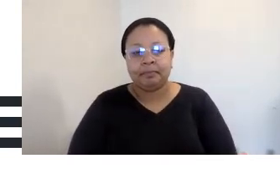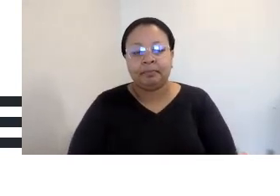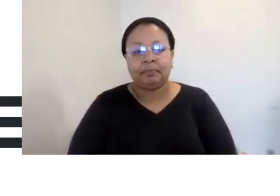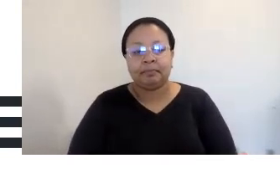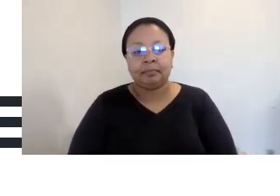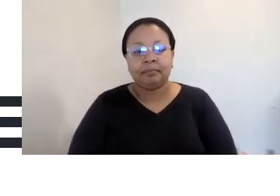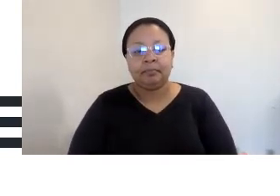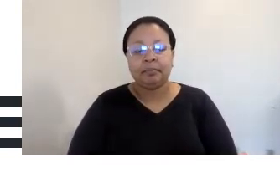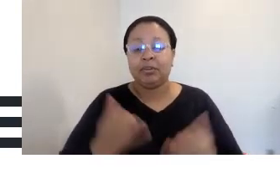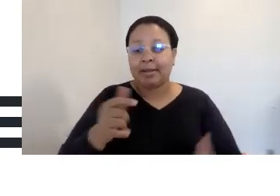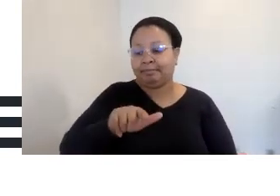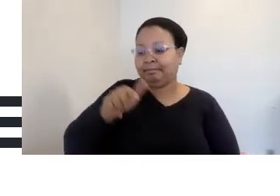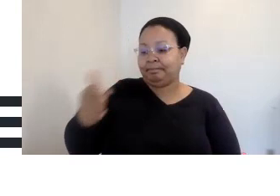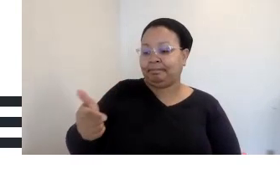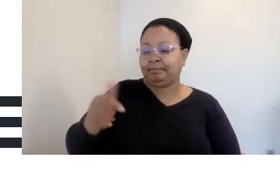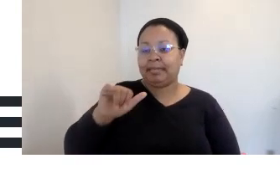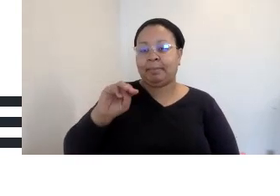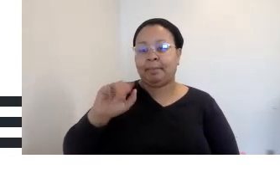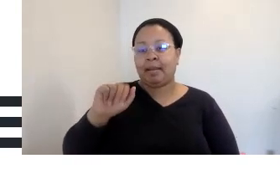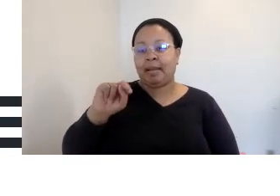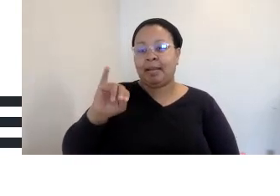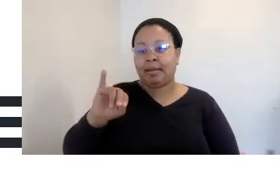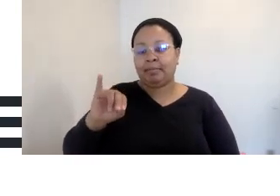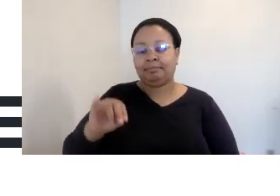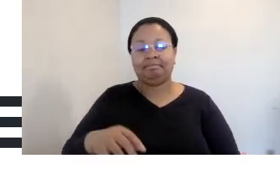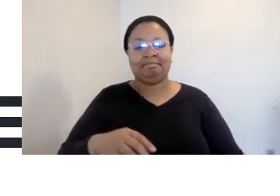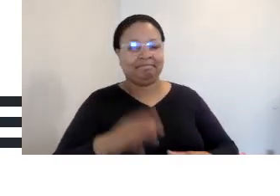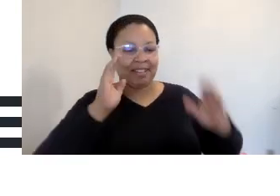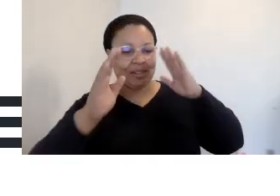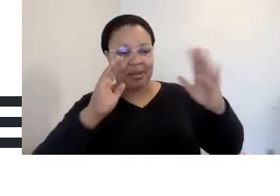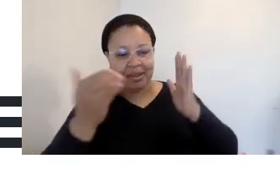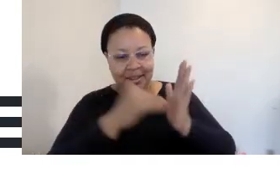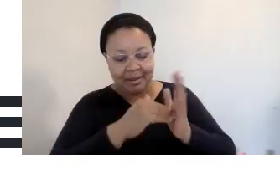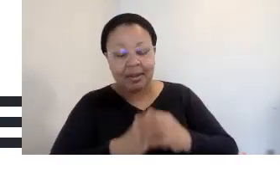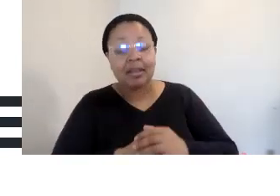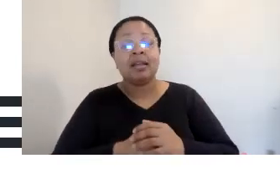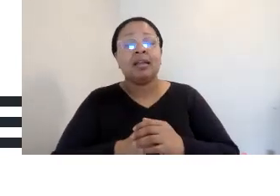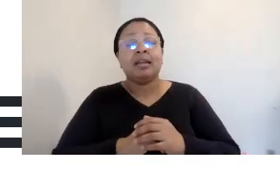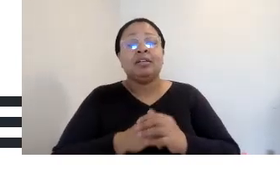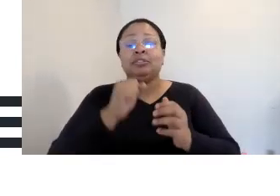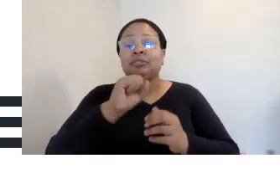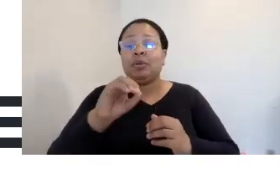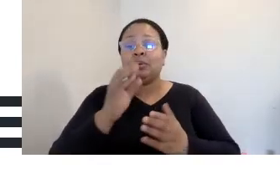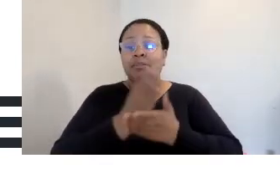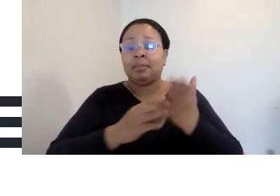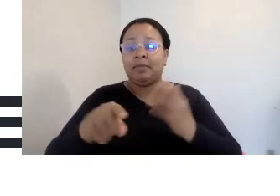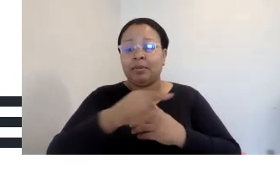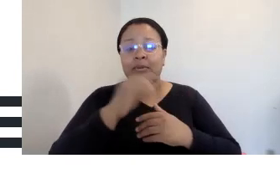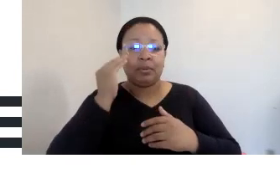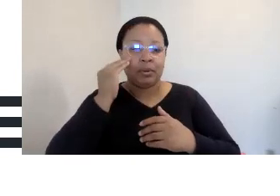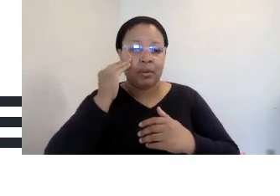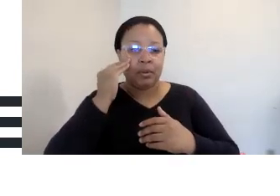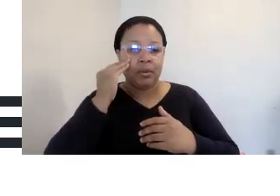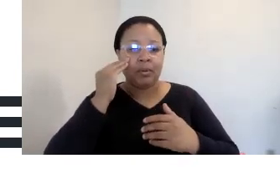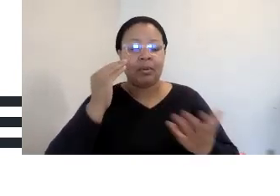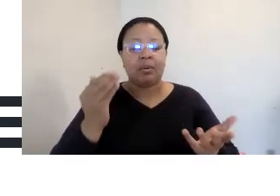And I'm going to turn it back over to Amani. Hello, everyone. So some of you may know me as Crutches and Spice, and so I